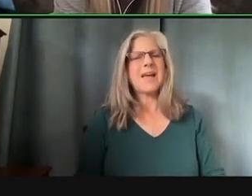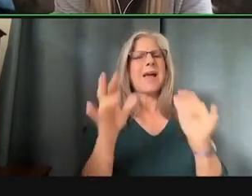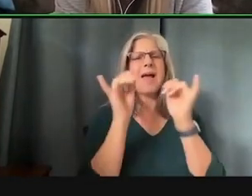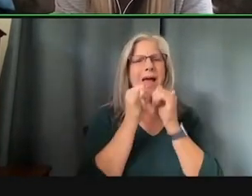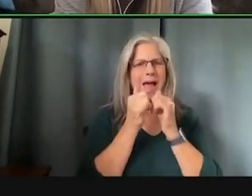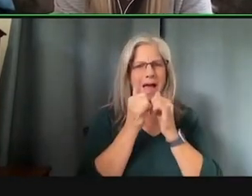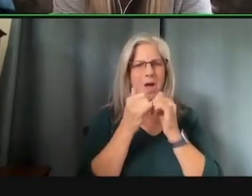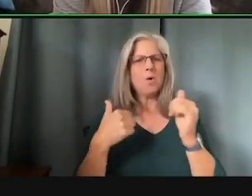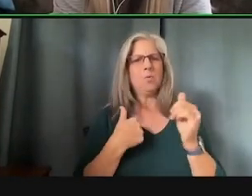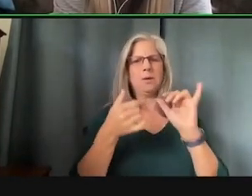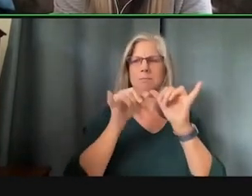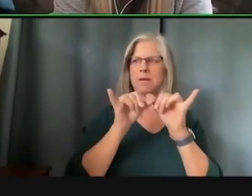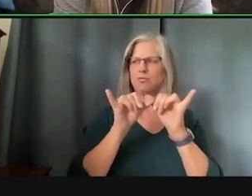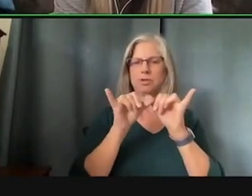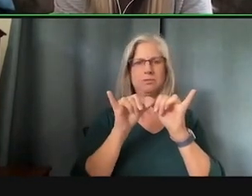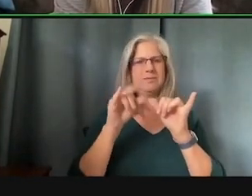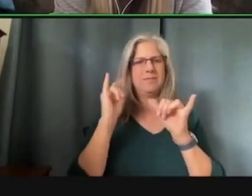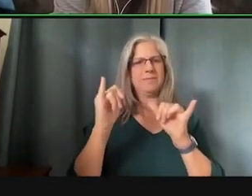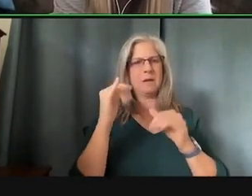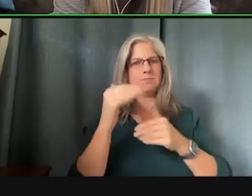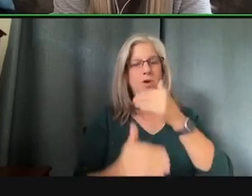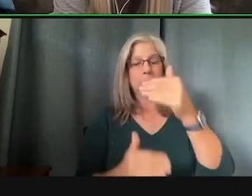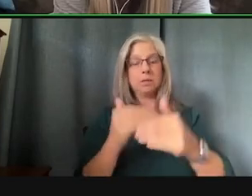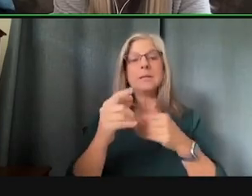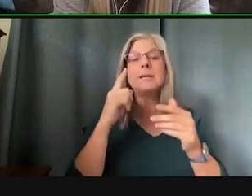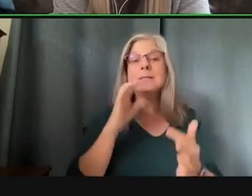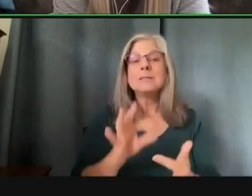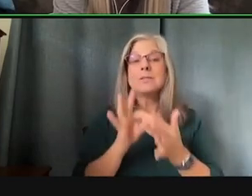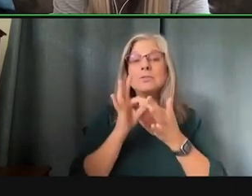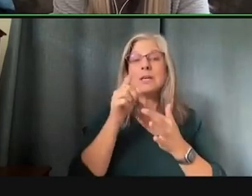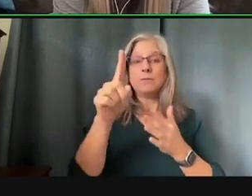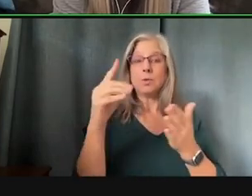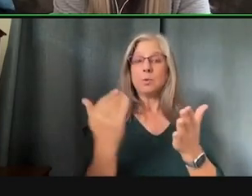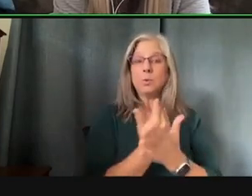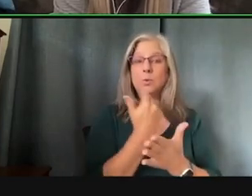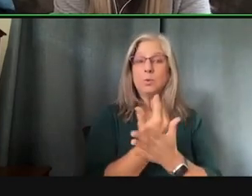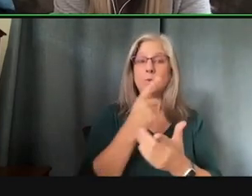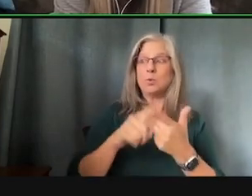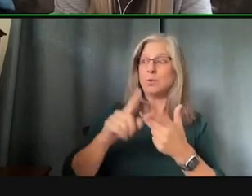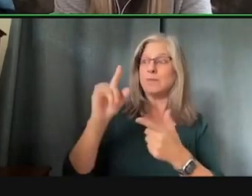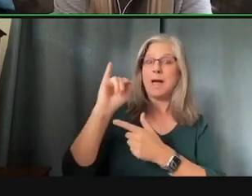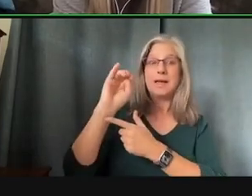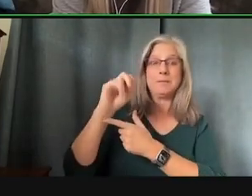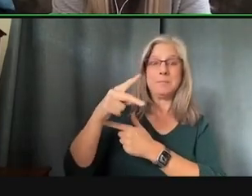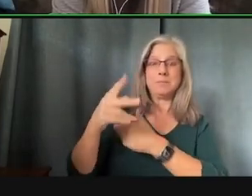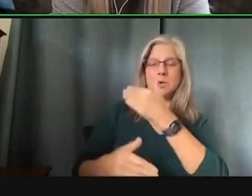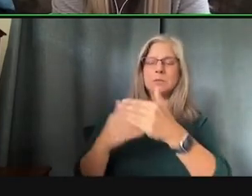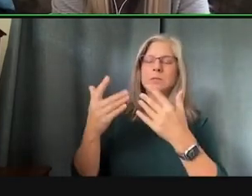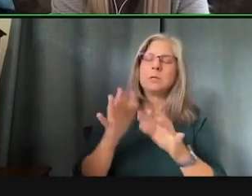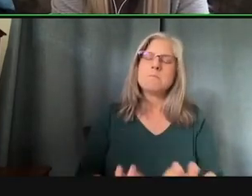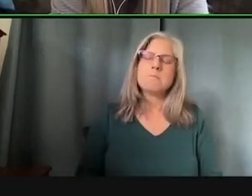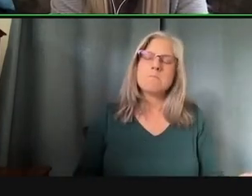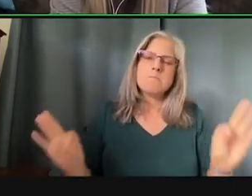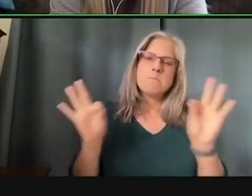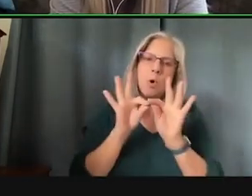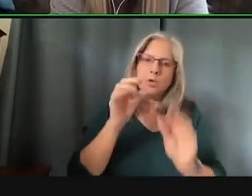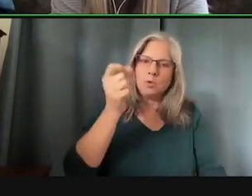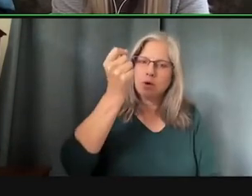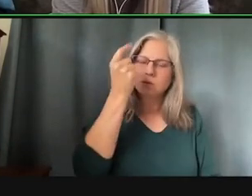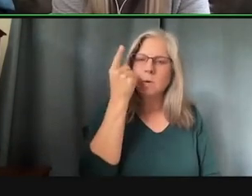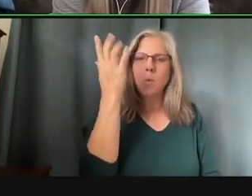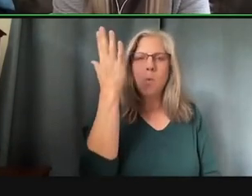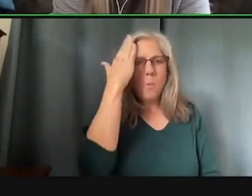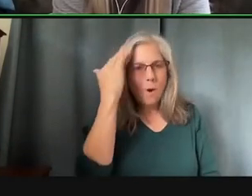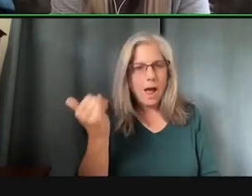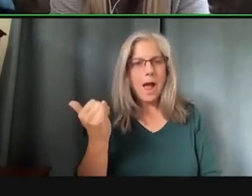measuring progress? Especially if you're new to the IEP process, it's really important to understand why goals are